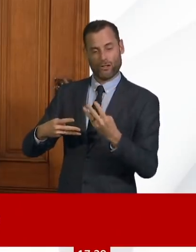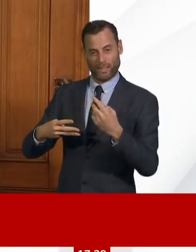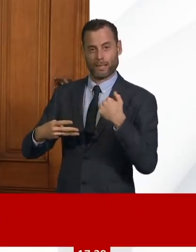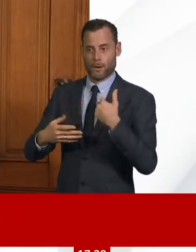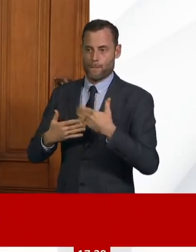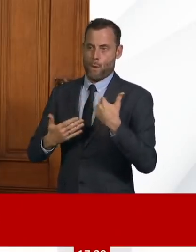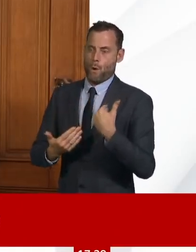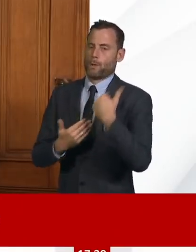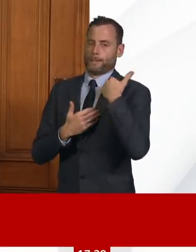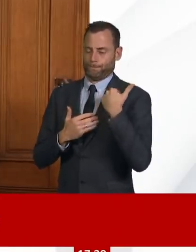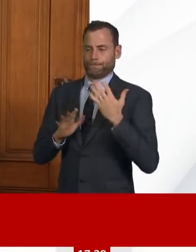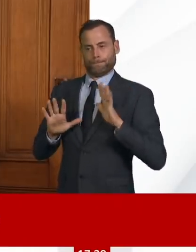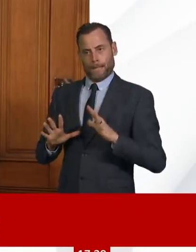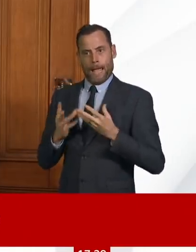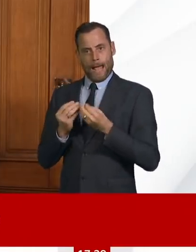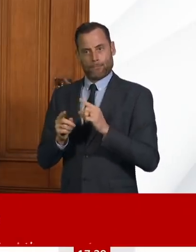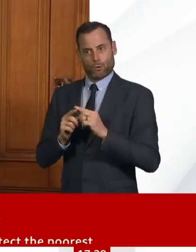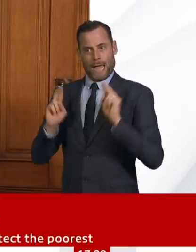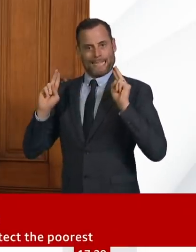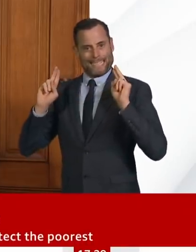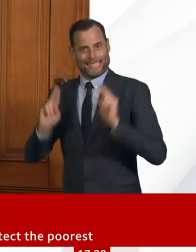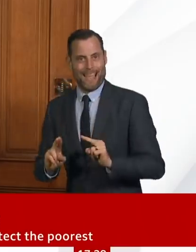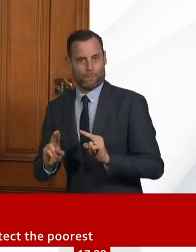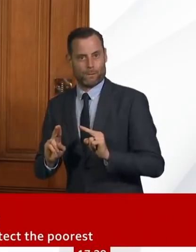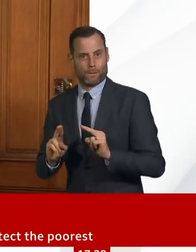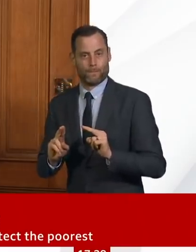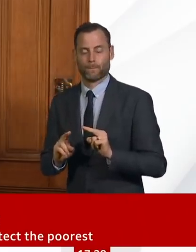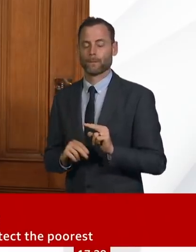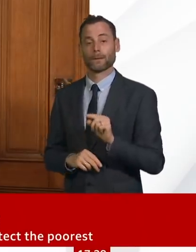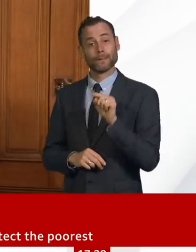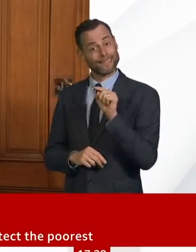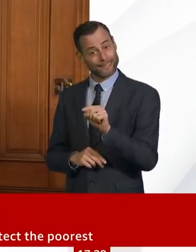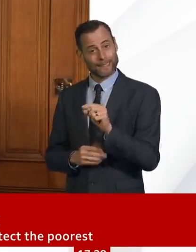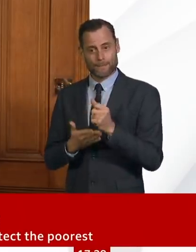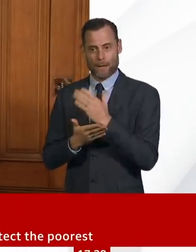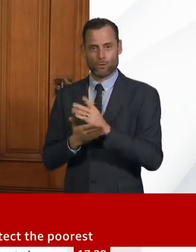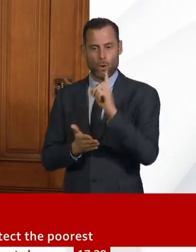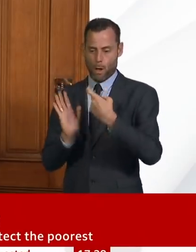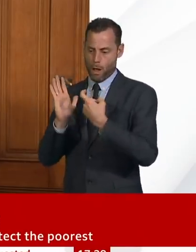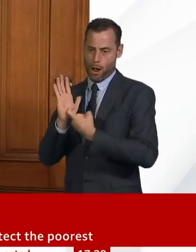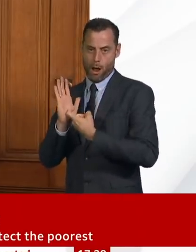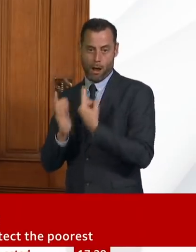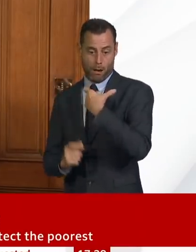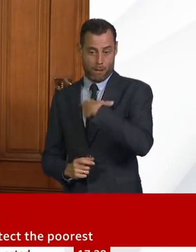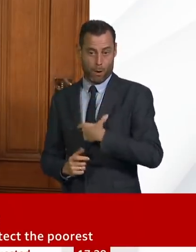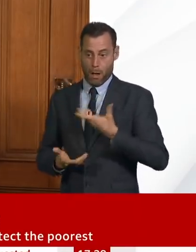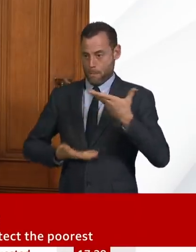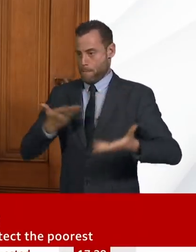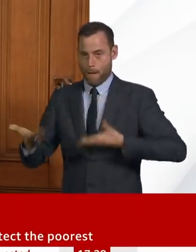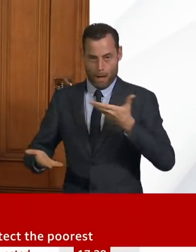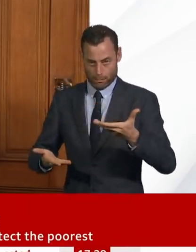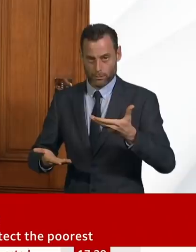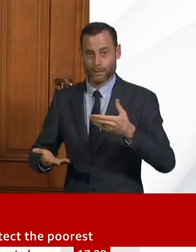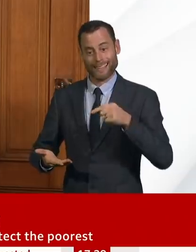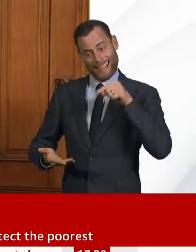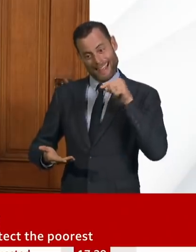and try and get the rate of disease falling so that R in that area is falling, so that the pressure comes